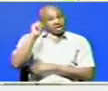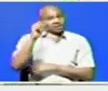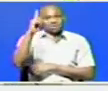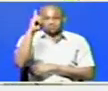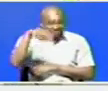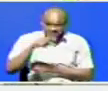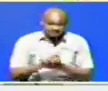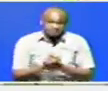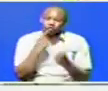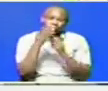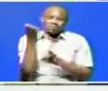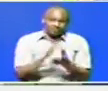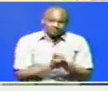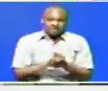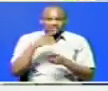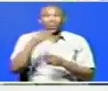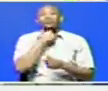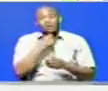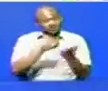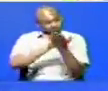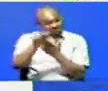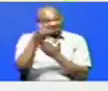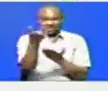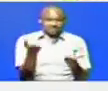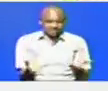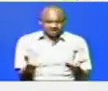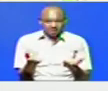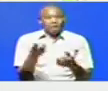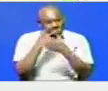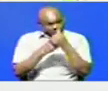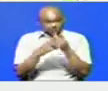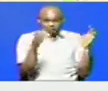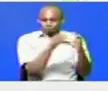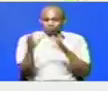program, UNDP. They offered to print ballot papers. Both parties said no.